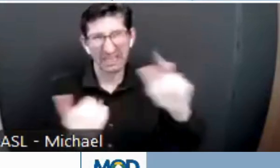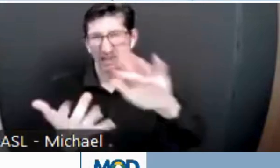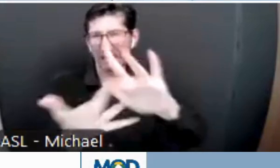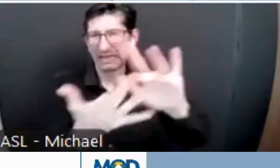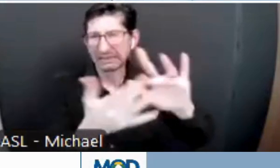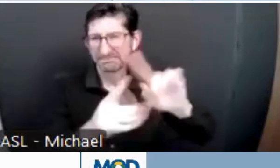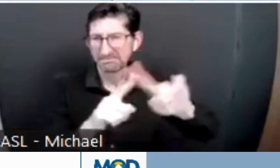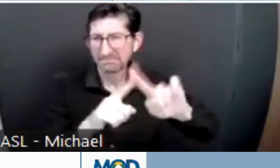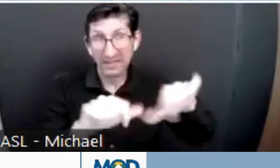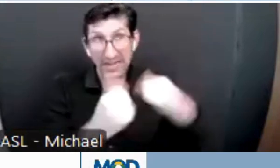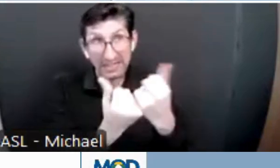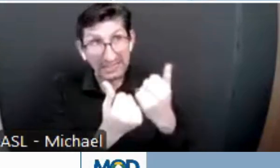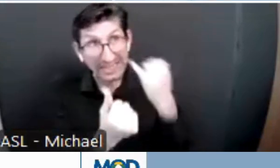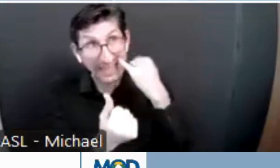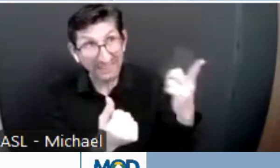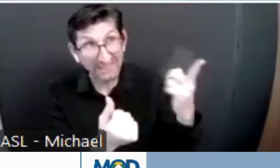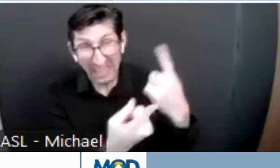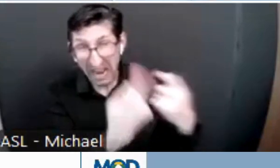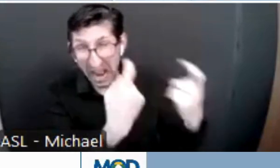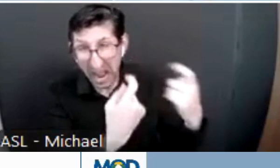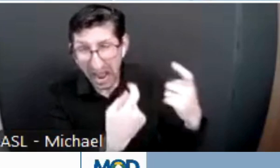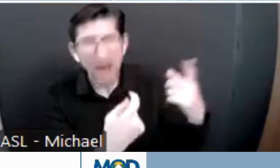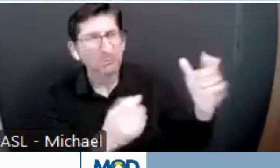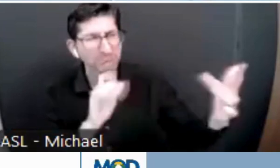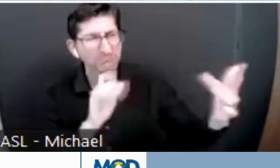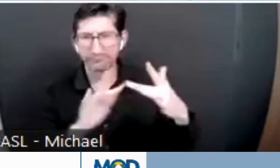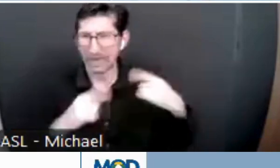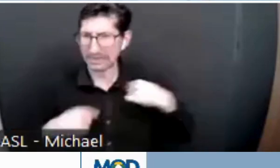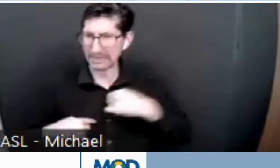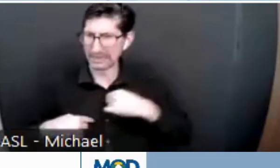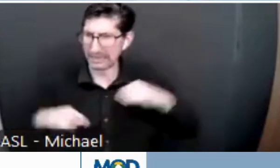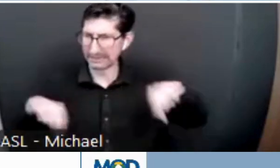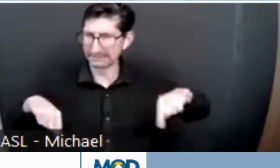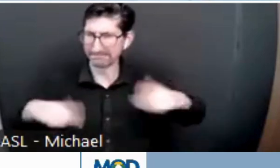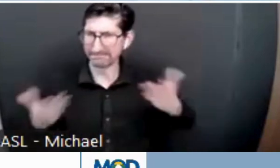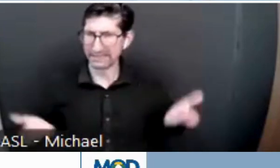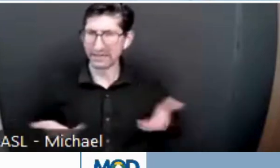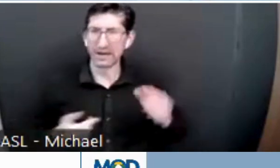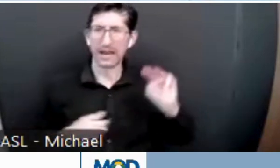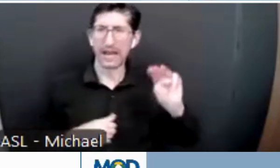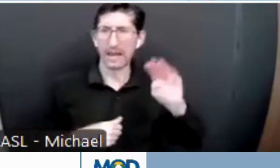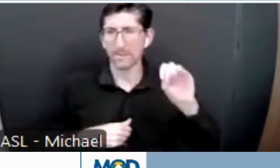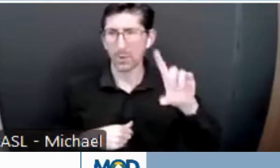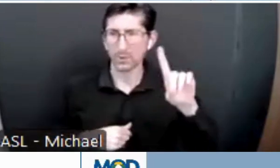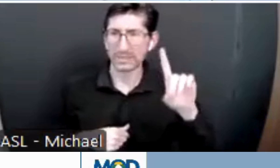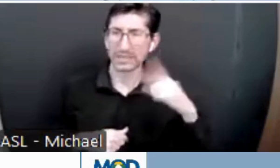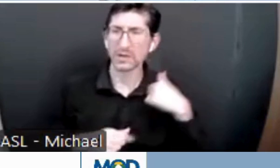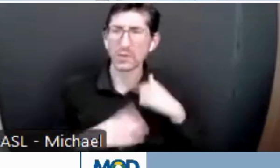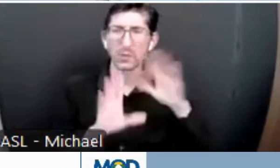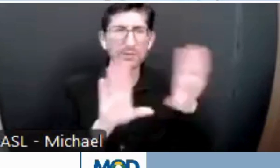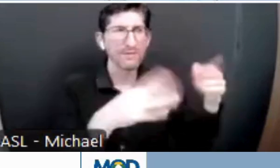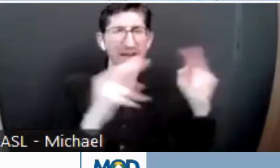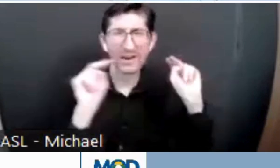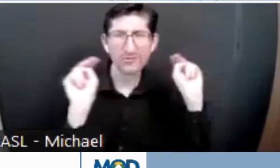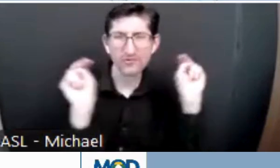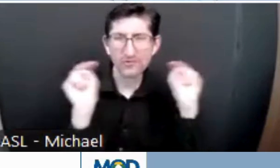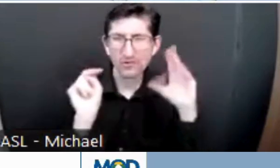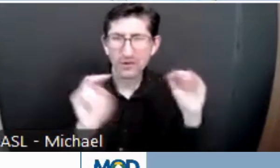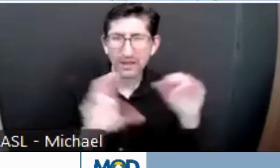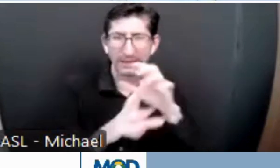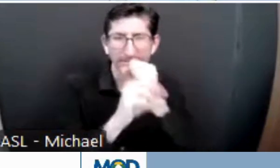their questions. We do our best to provide neutral and confidential answers to anybody who calls